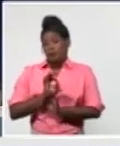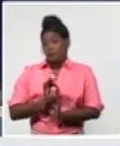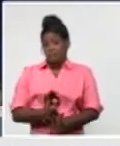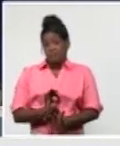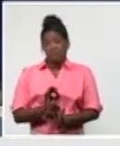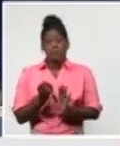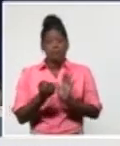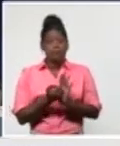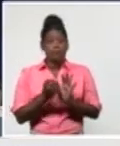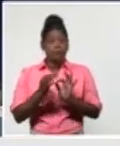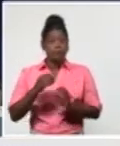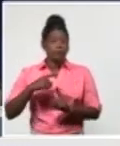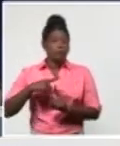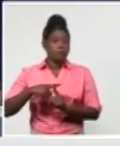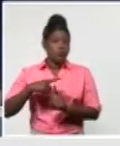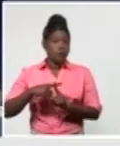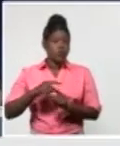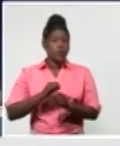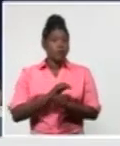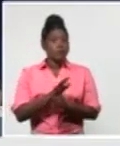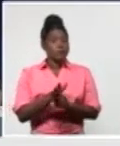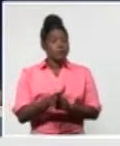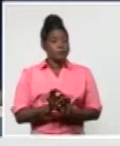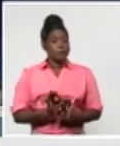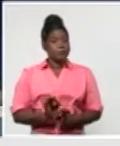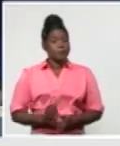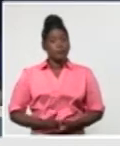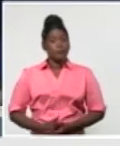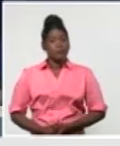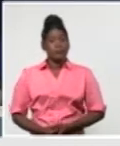reporting COVID-19 cases.